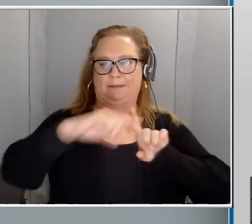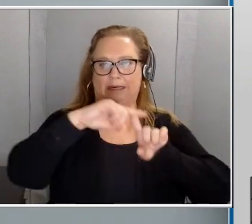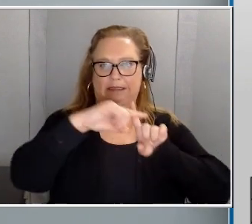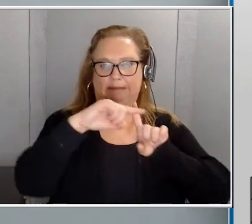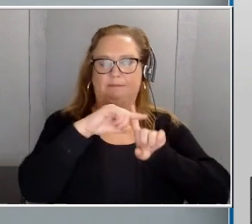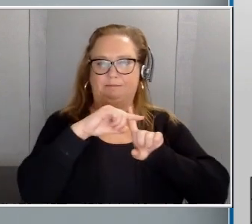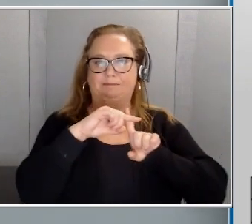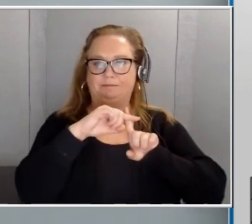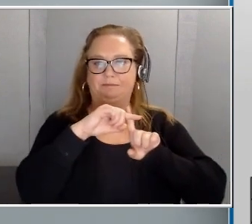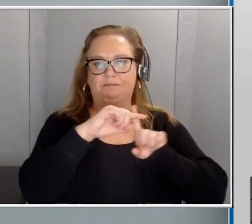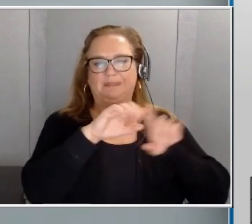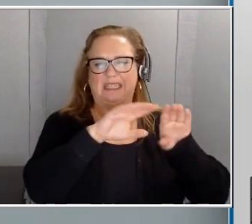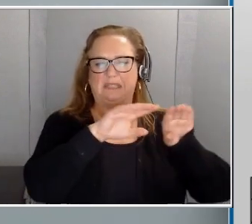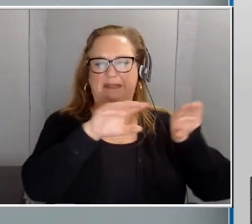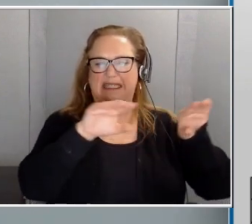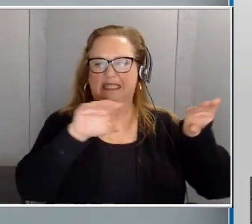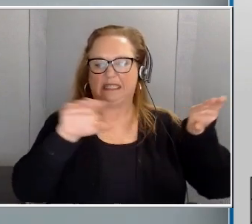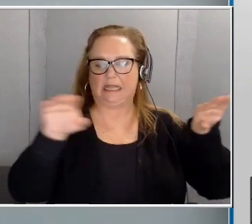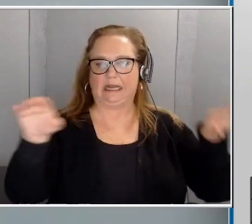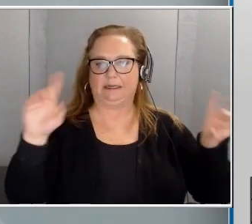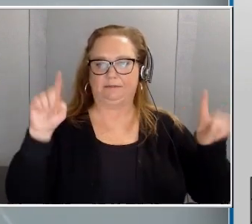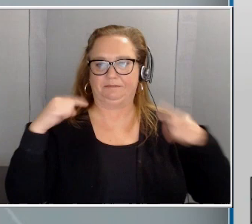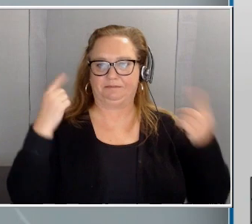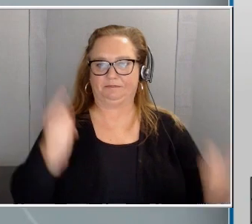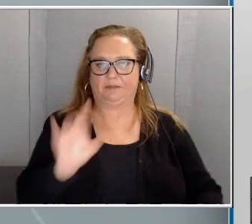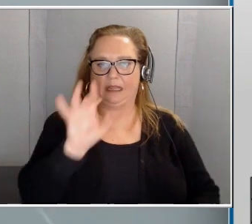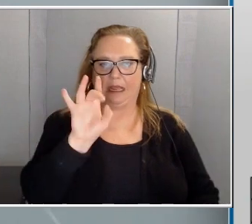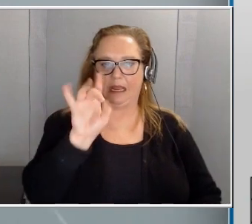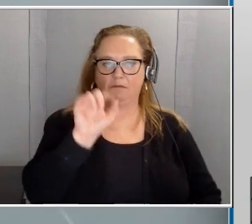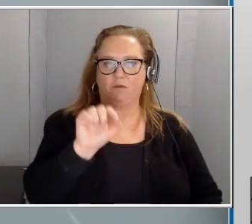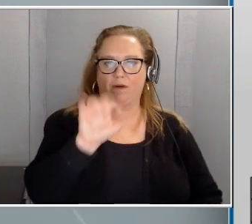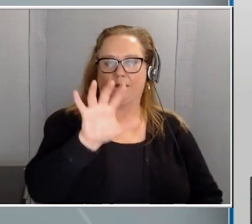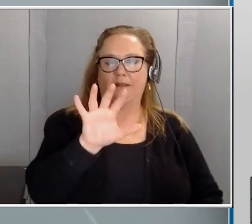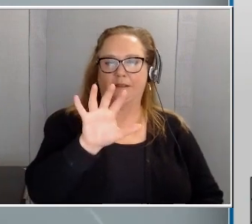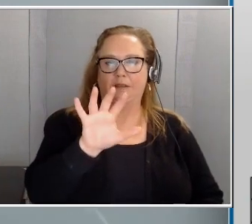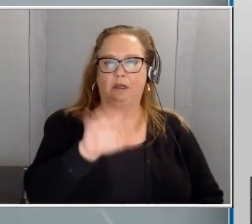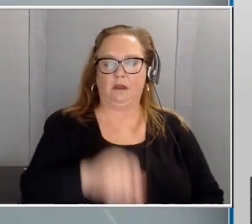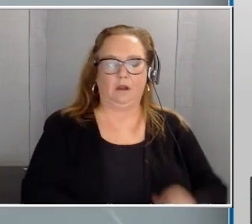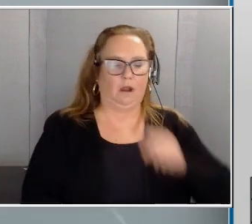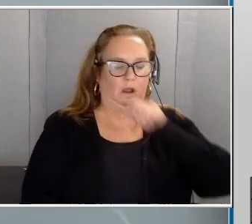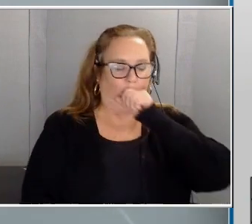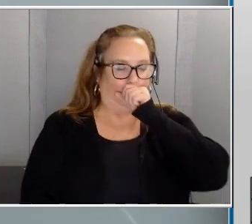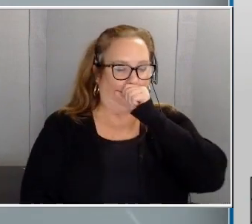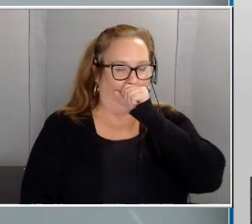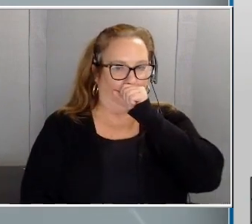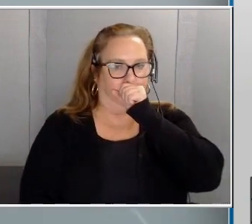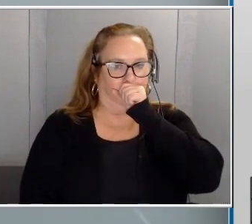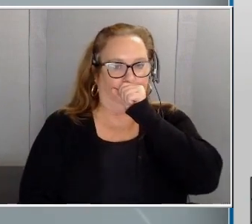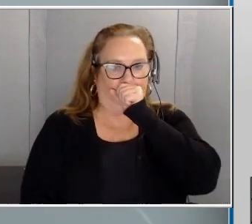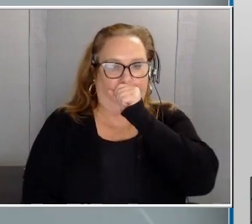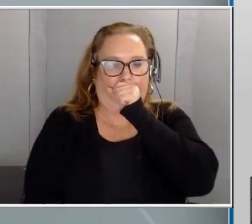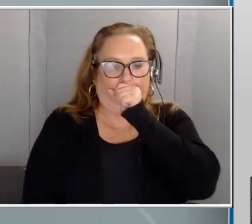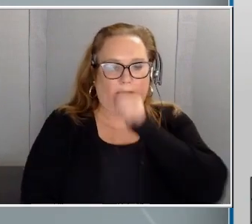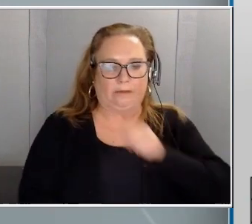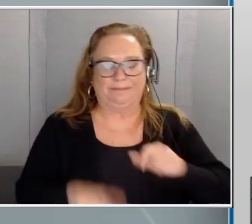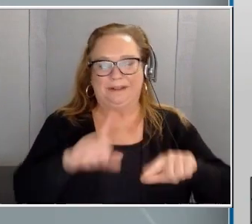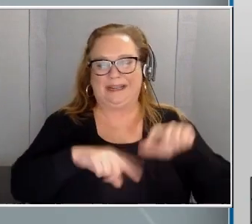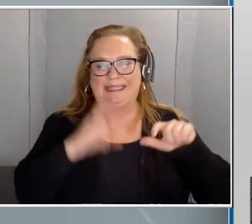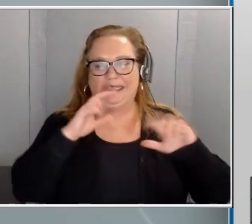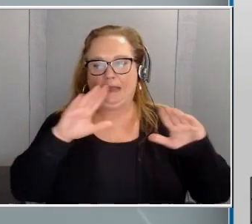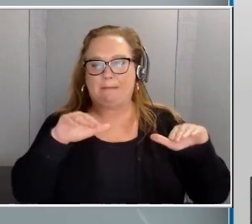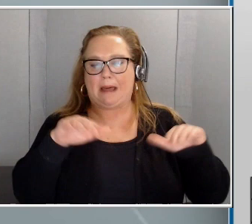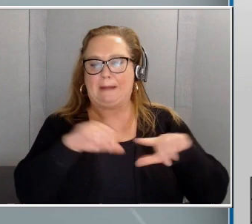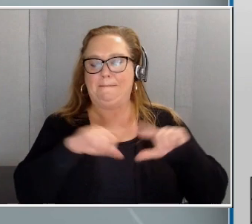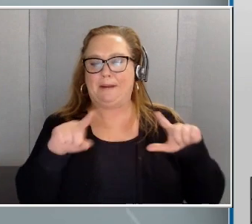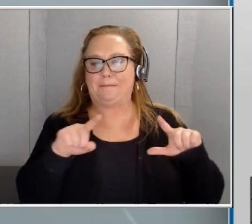been held steady for the last couple weeks at about 8.5. But more importantly, if you go way down to the bottom, which you probably cannot see those numbers, but